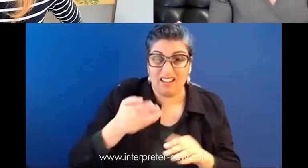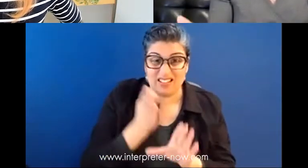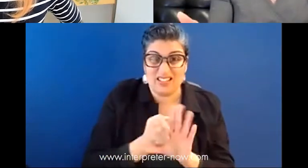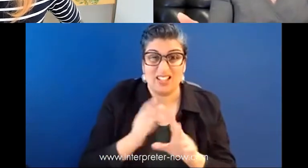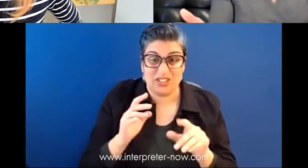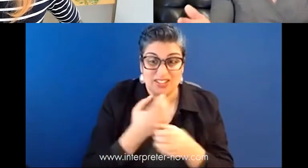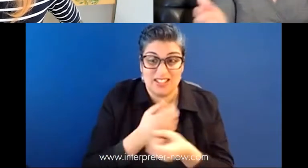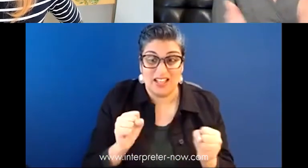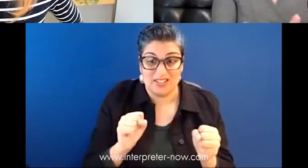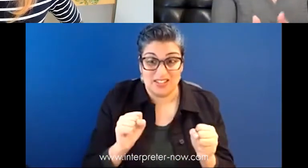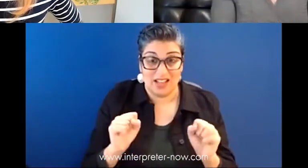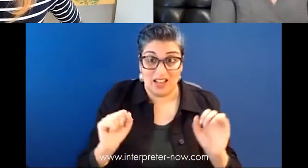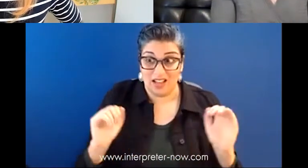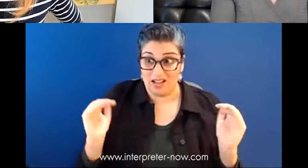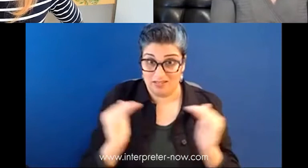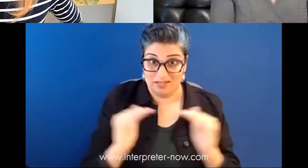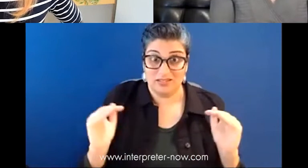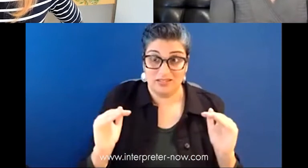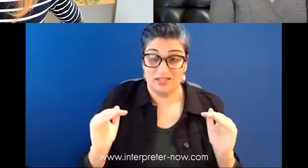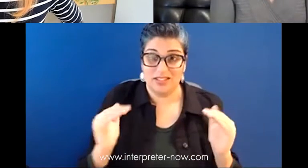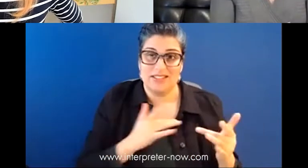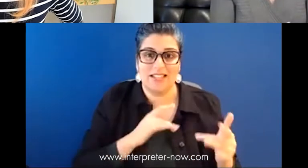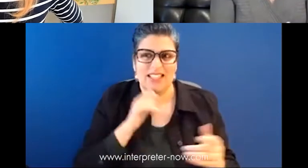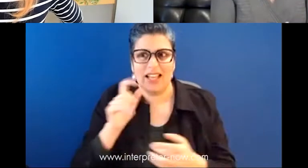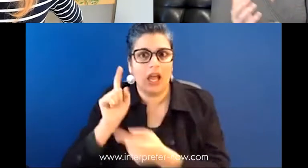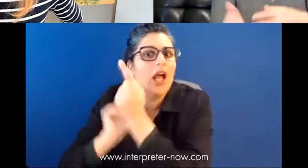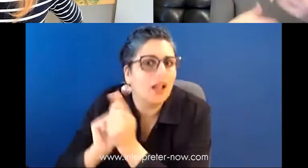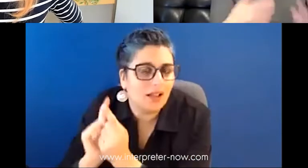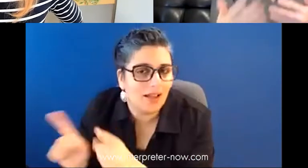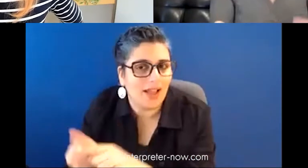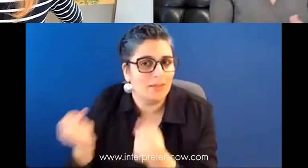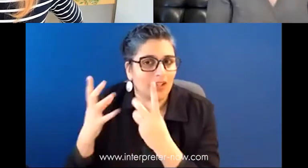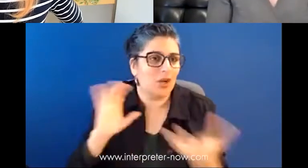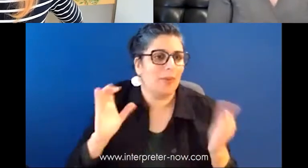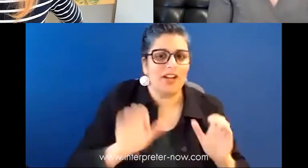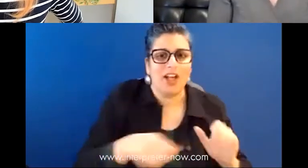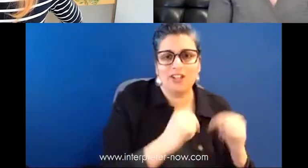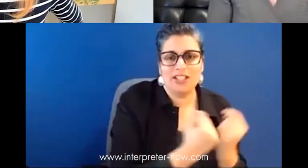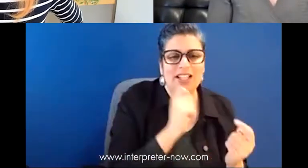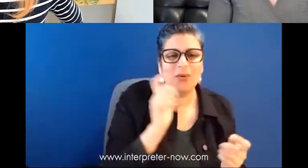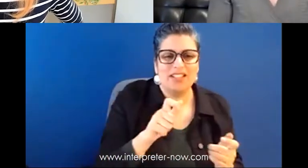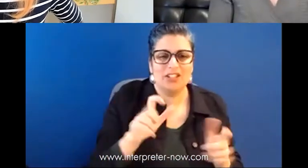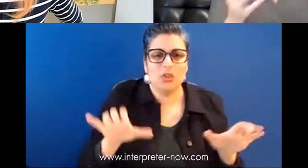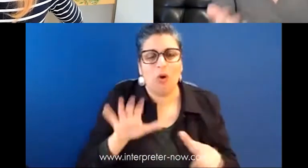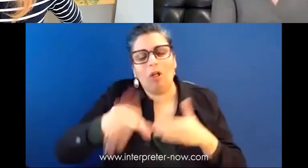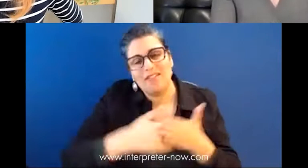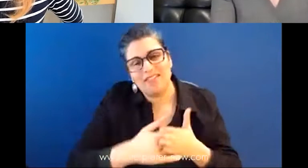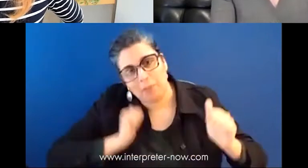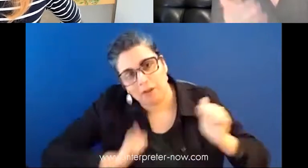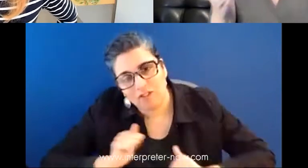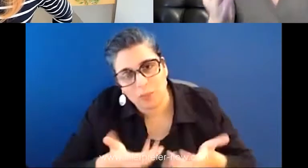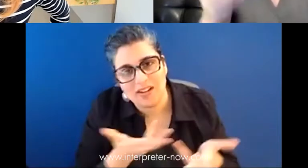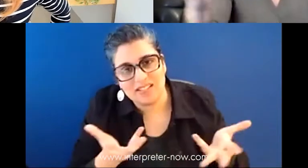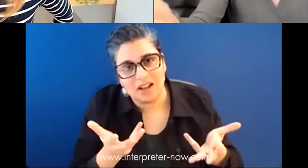together than most other teams, because they don't need to go through a lot of the performative stuff anymore. They trust one